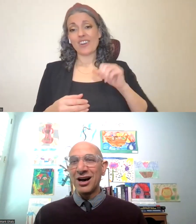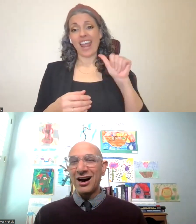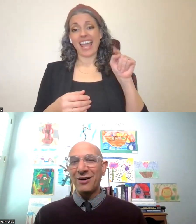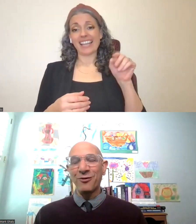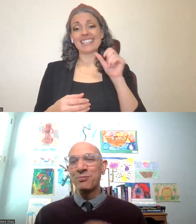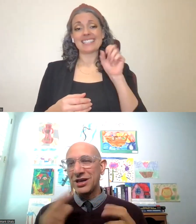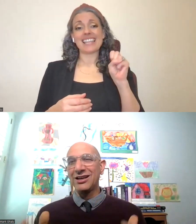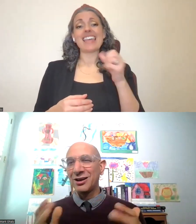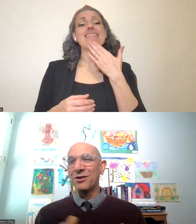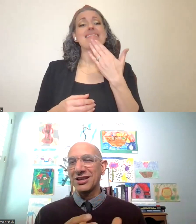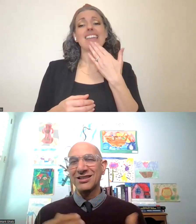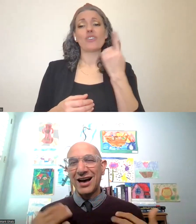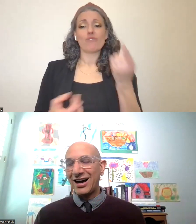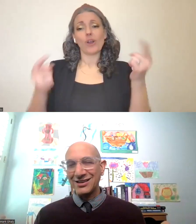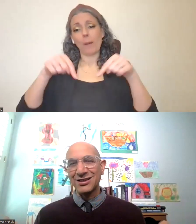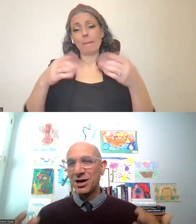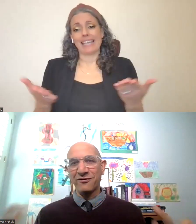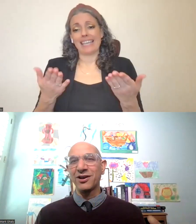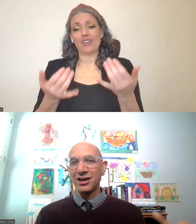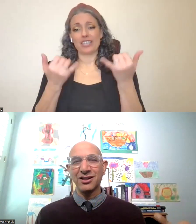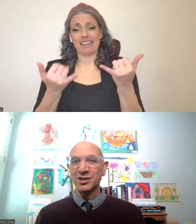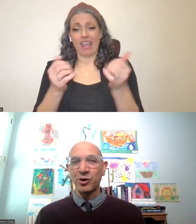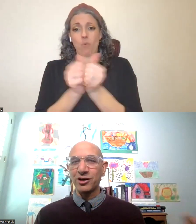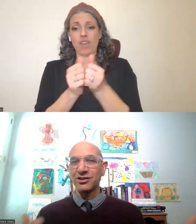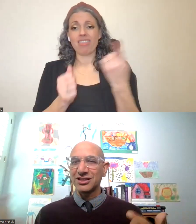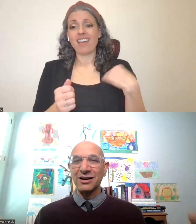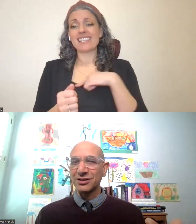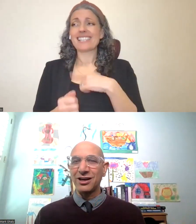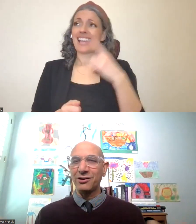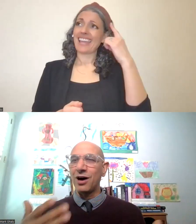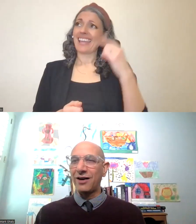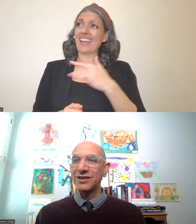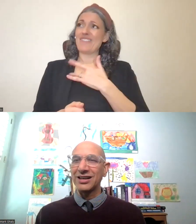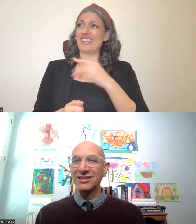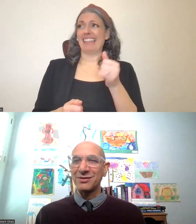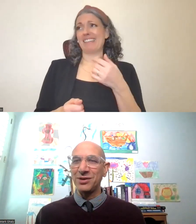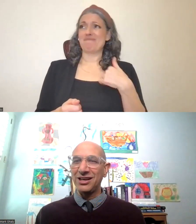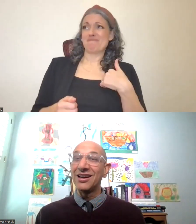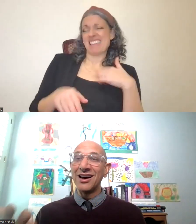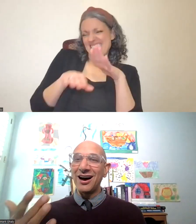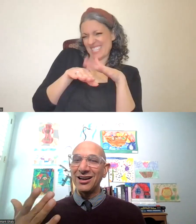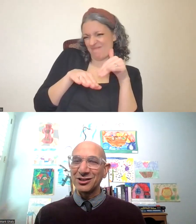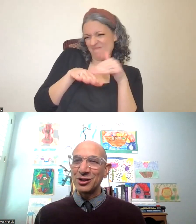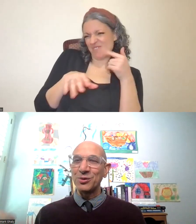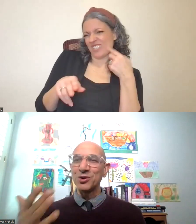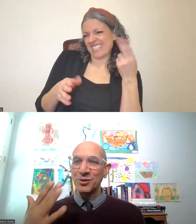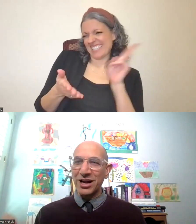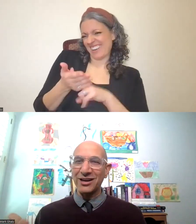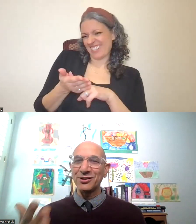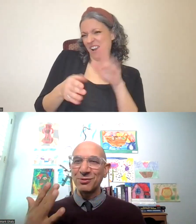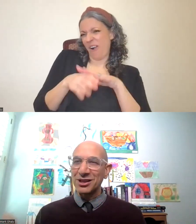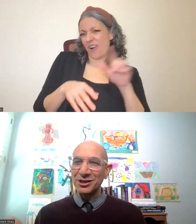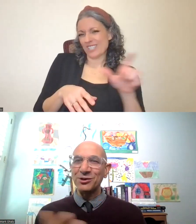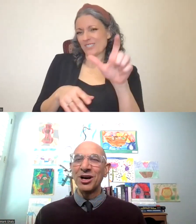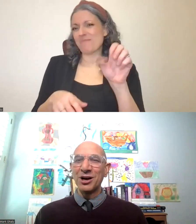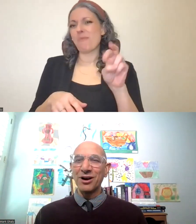you for being here with us. I somehow feel like the spoiled secretary who often gets to be on Zooms or